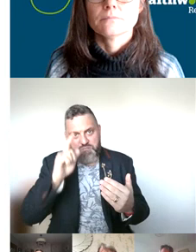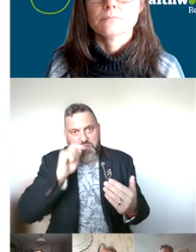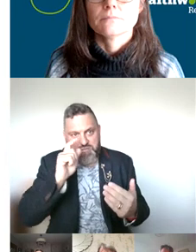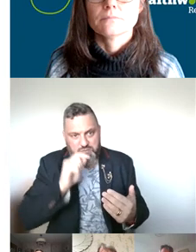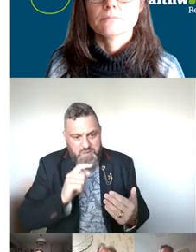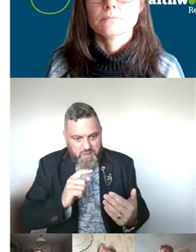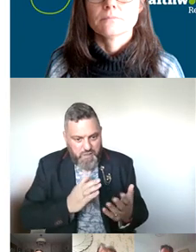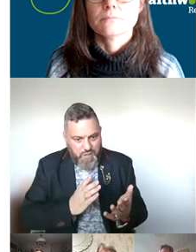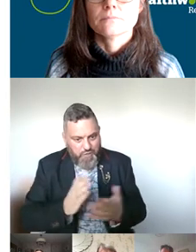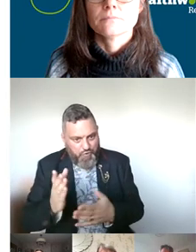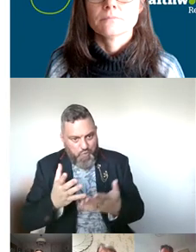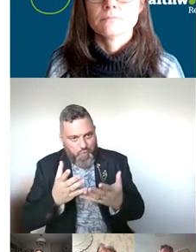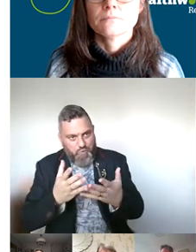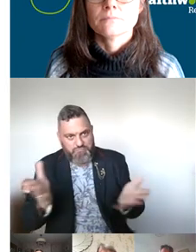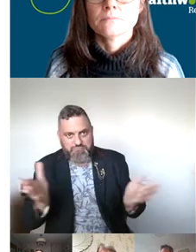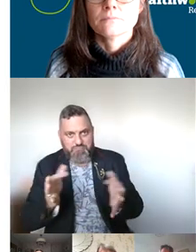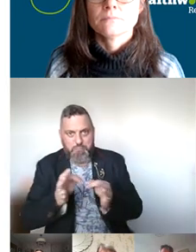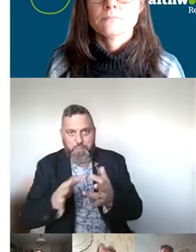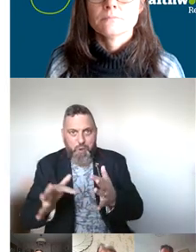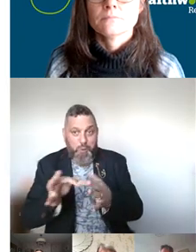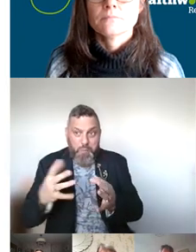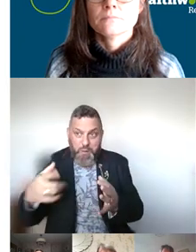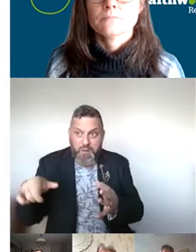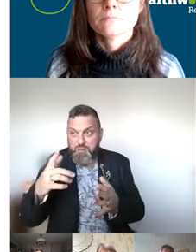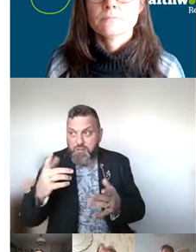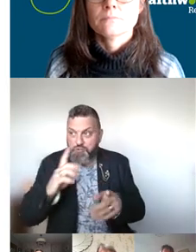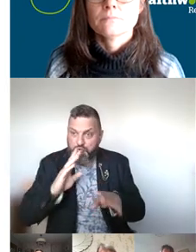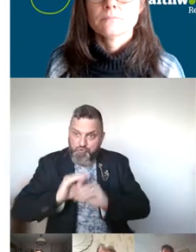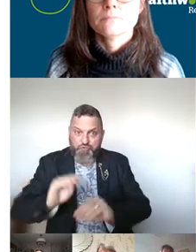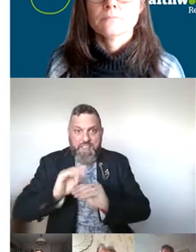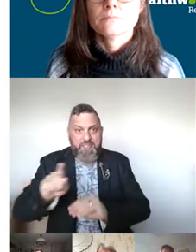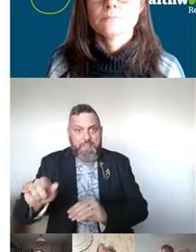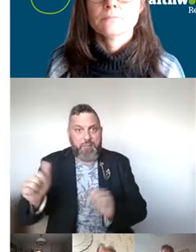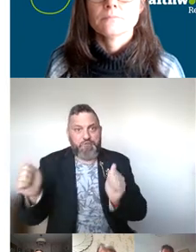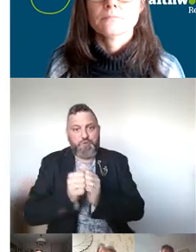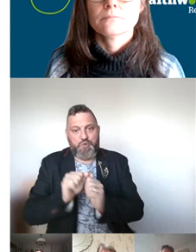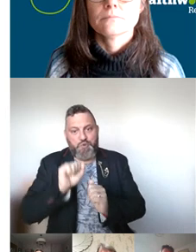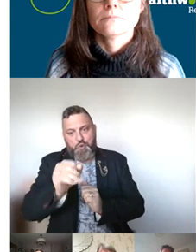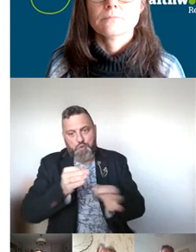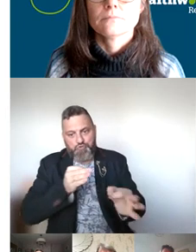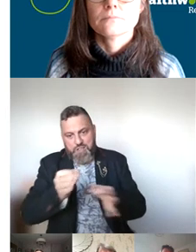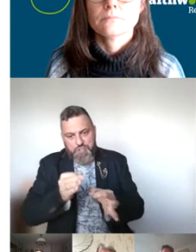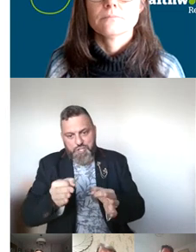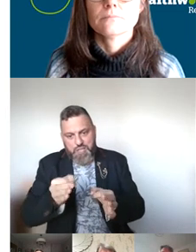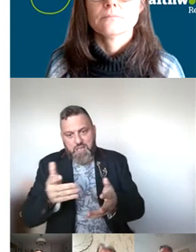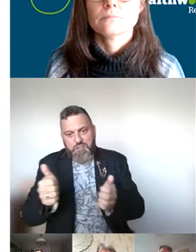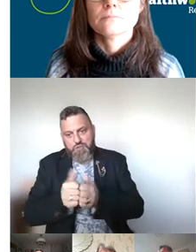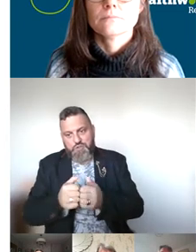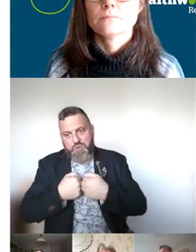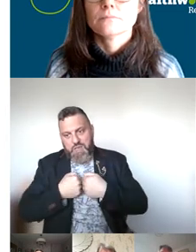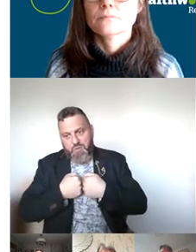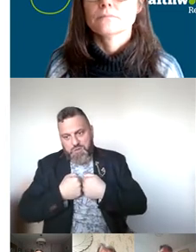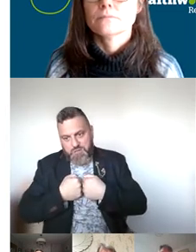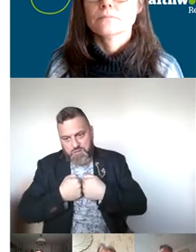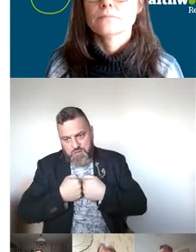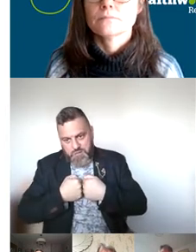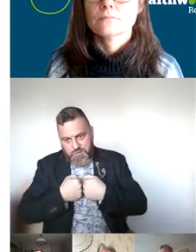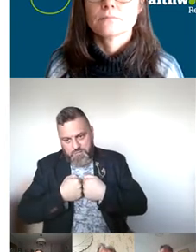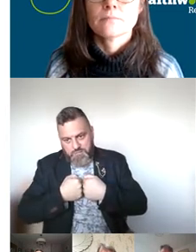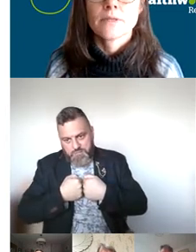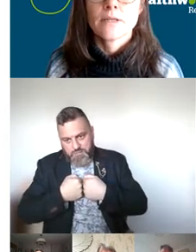or through the wider Bob ICS to help train them in a way that suits your strategy as well as ours would be a really good conversation to have.